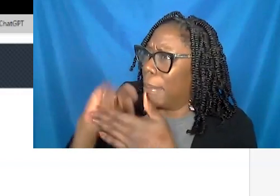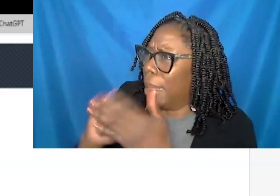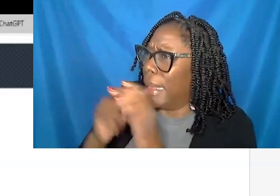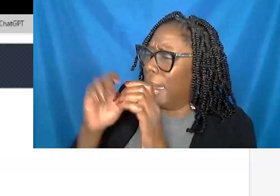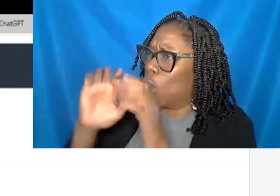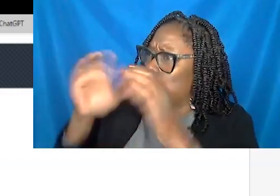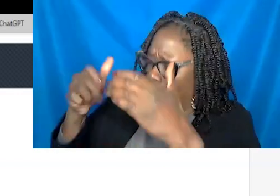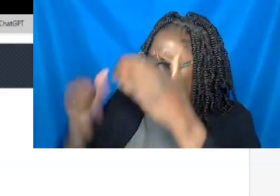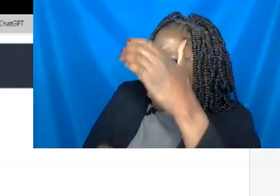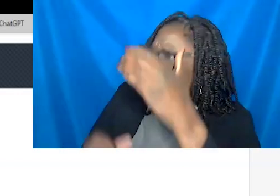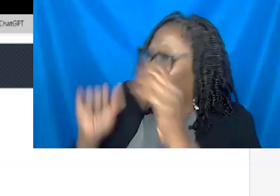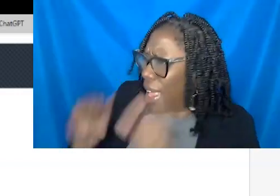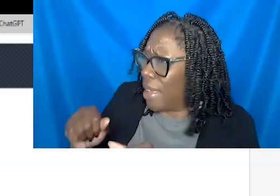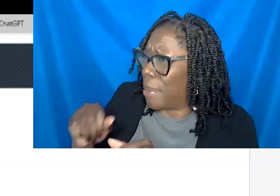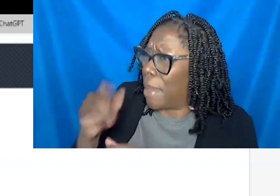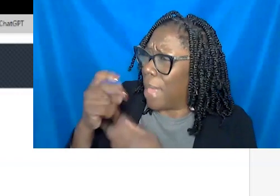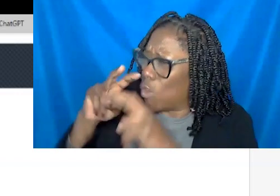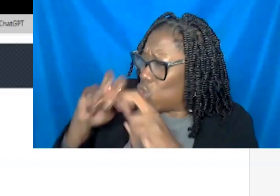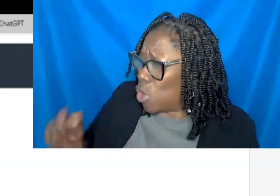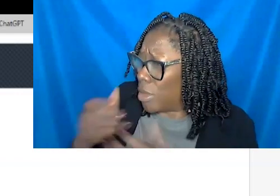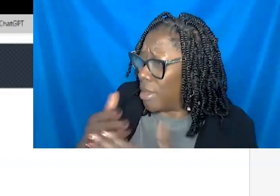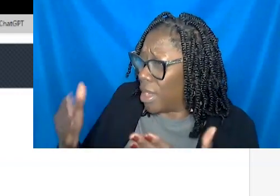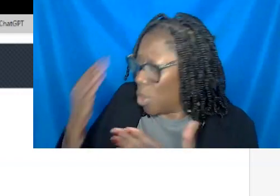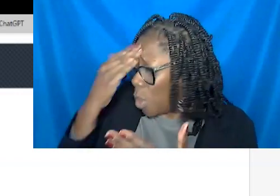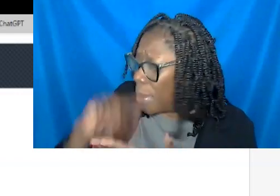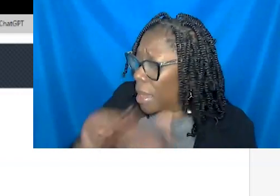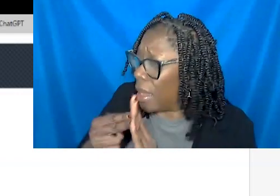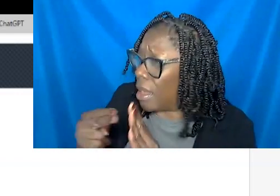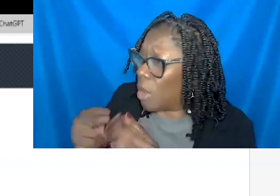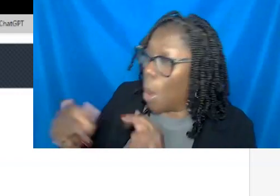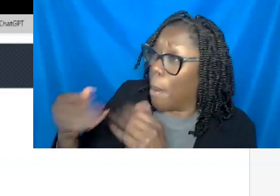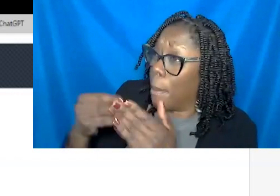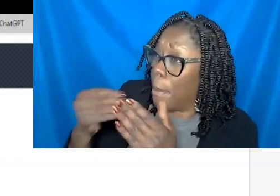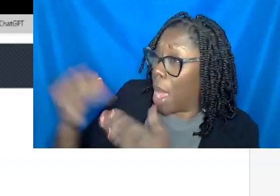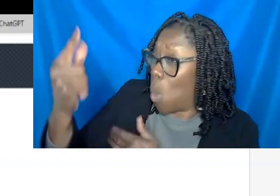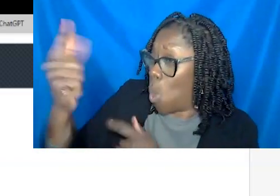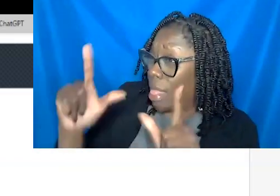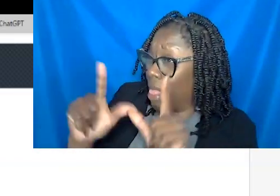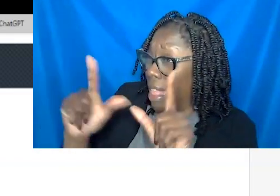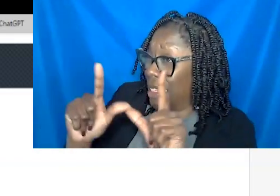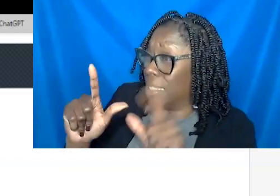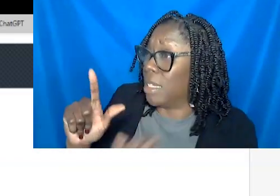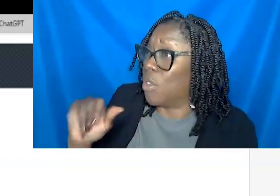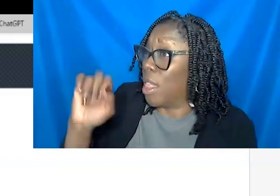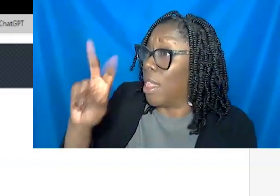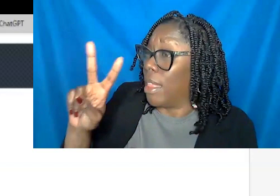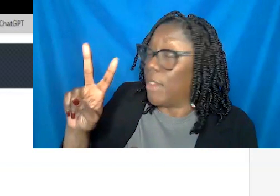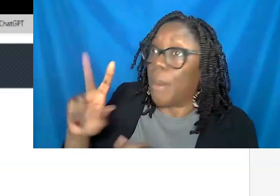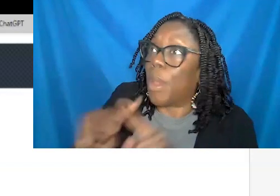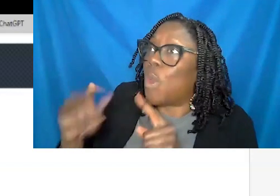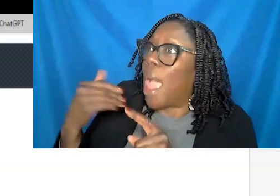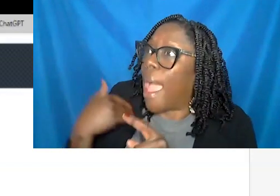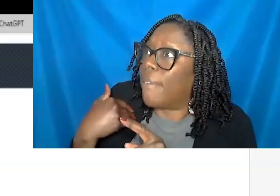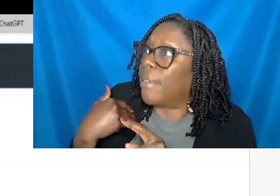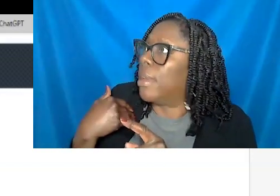to explore the thing. But at that point, if like you are in MSc, if you've got bio, chem, physics, and all these other people using